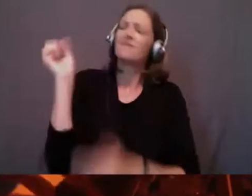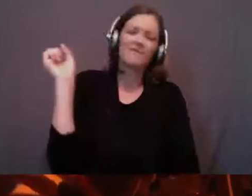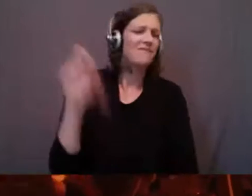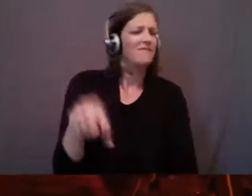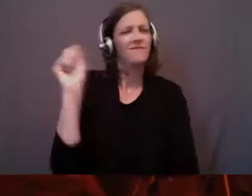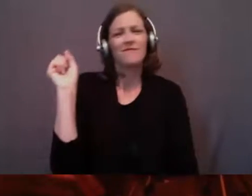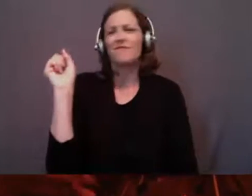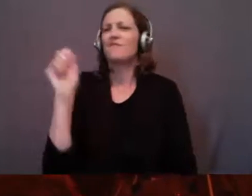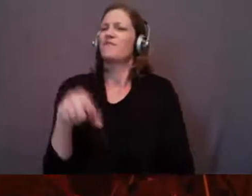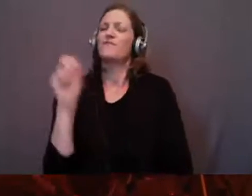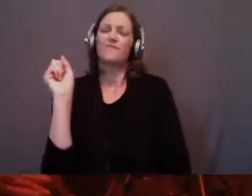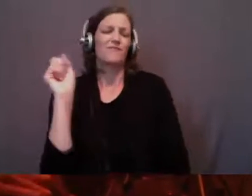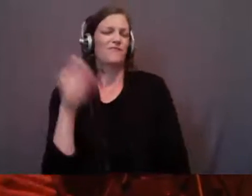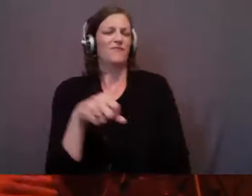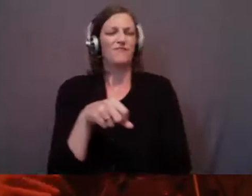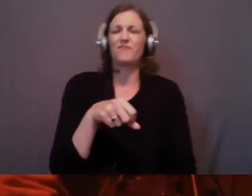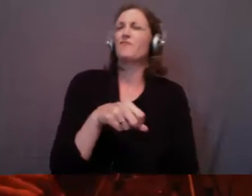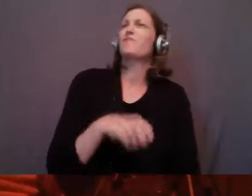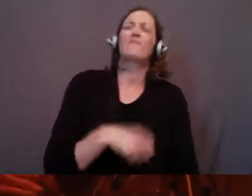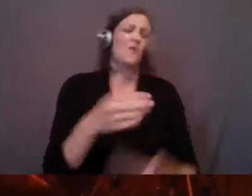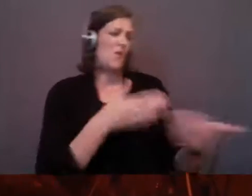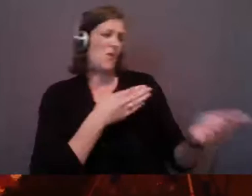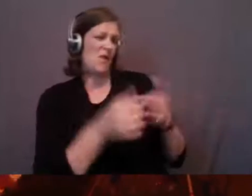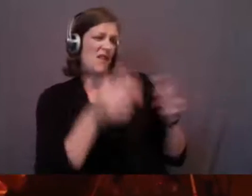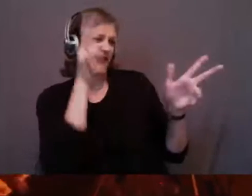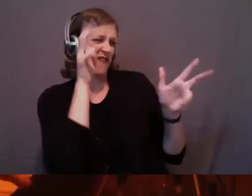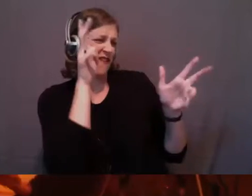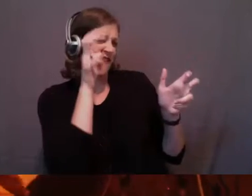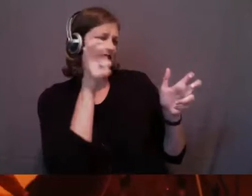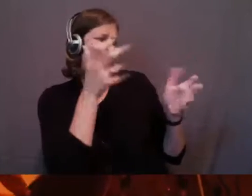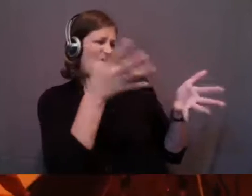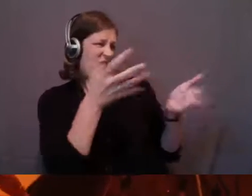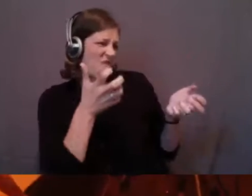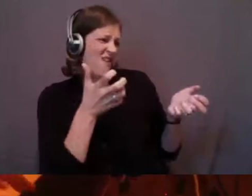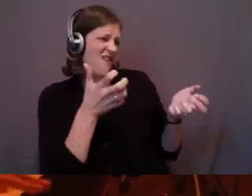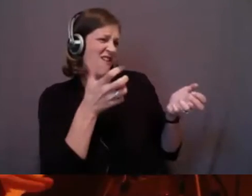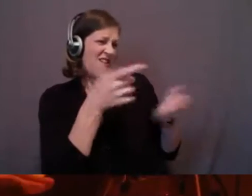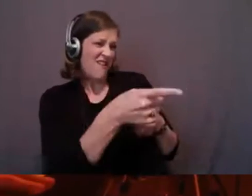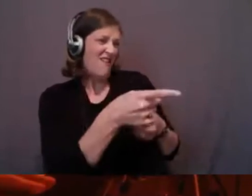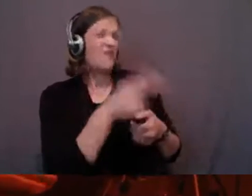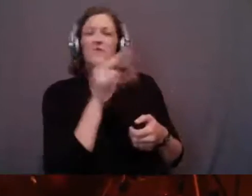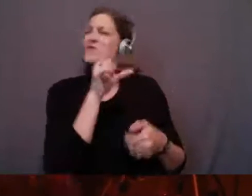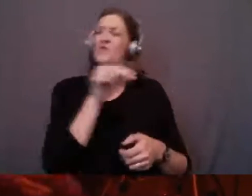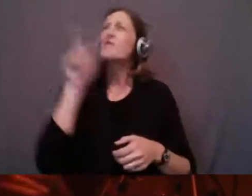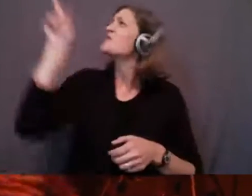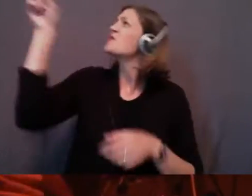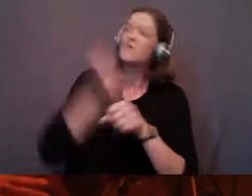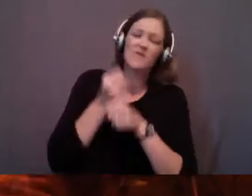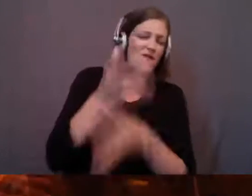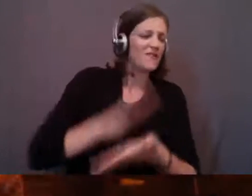Lord. Yes, you take what the enemy meant for evil and you turn it for